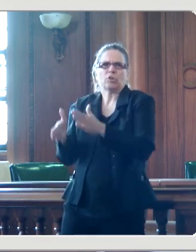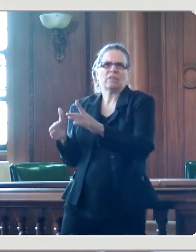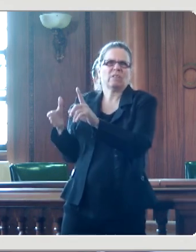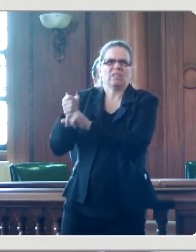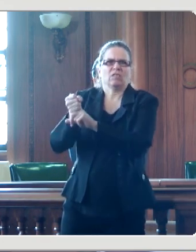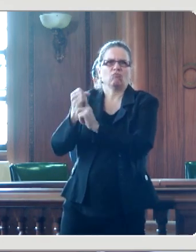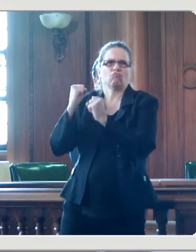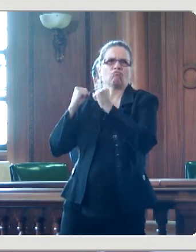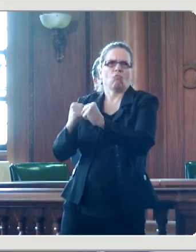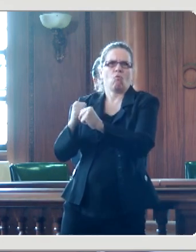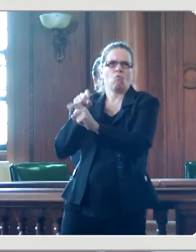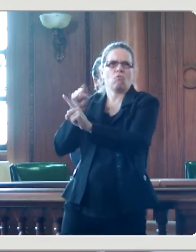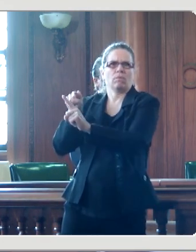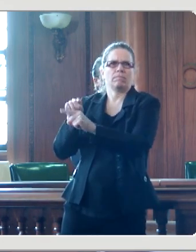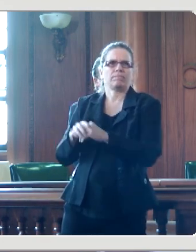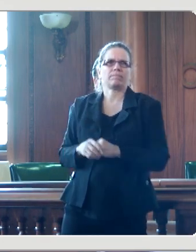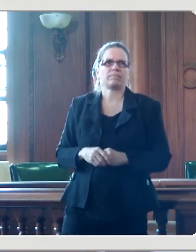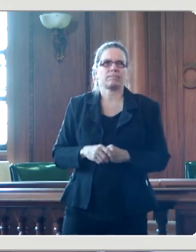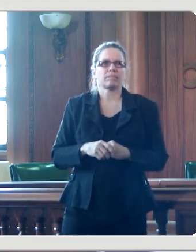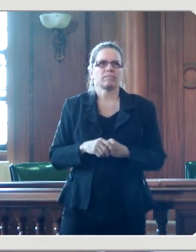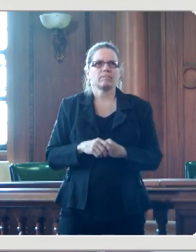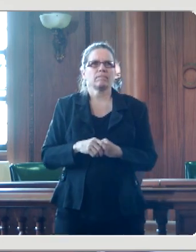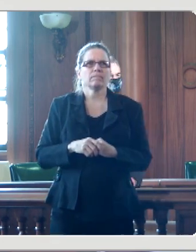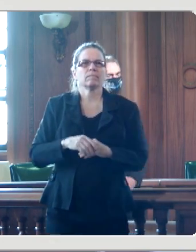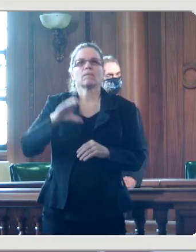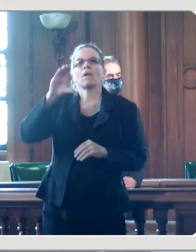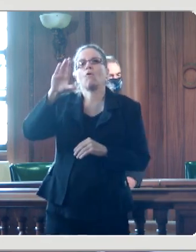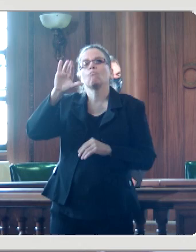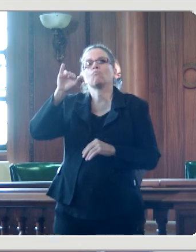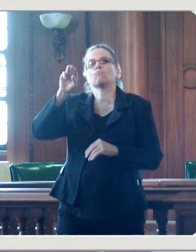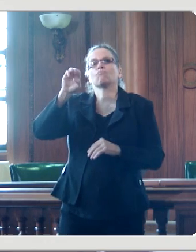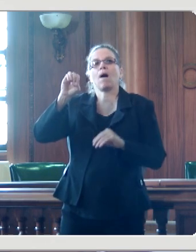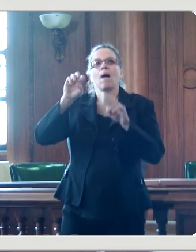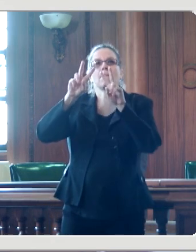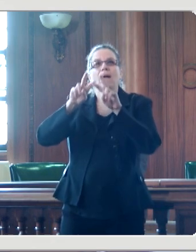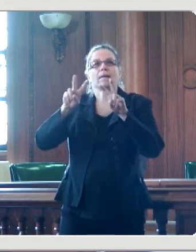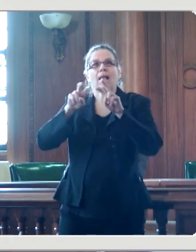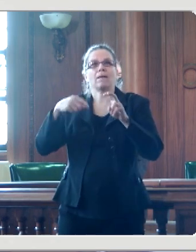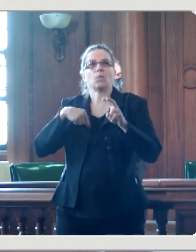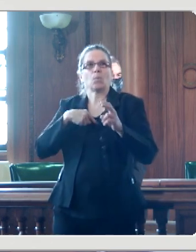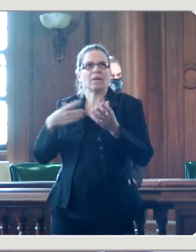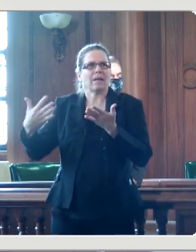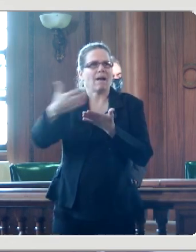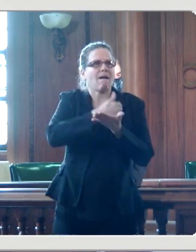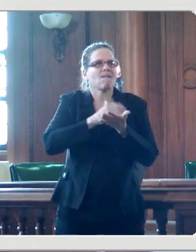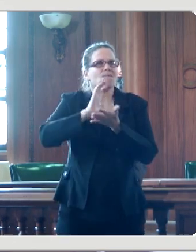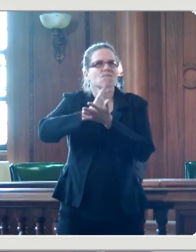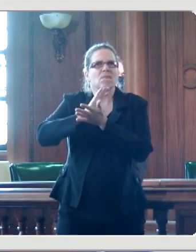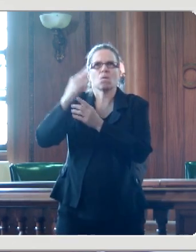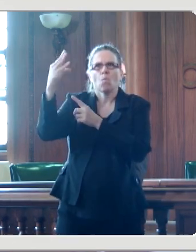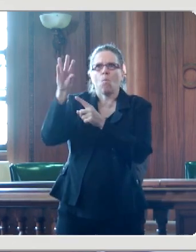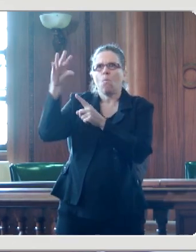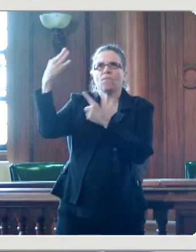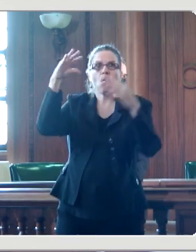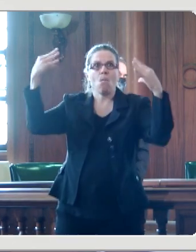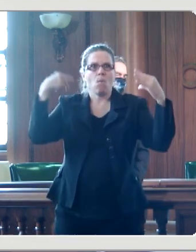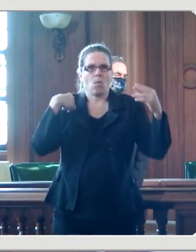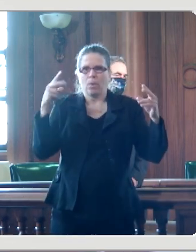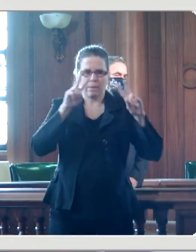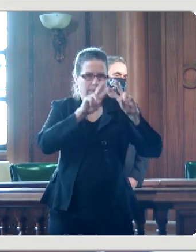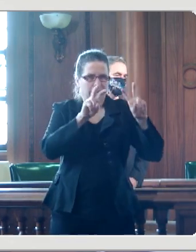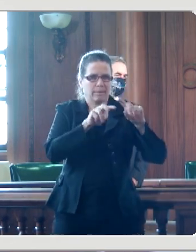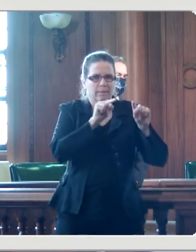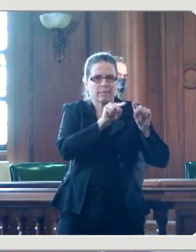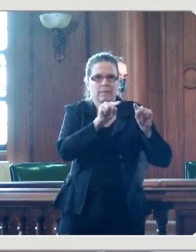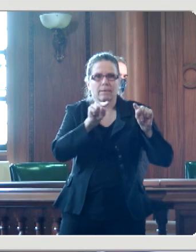through their hard work, intelligence, and videos that we're able really to piece together a good case for the arson